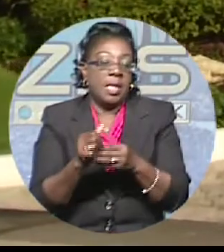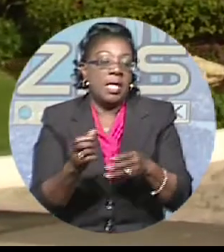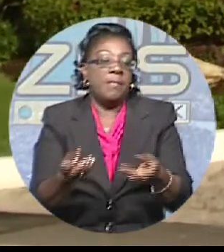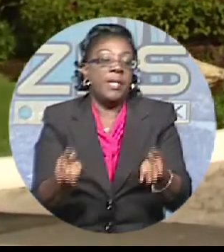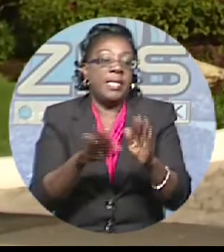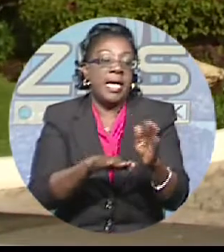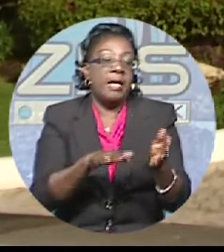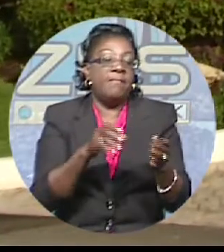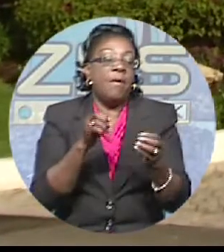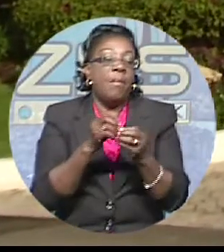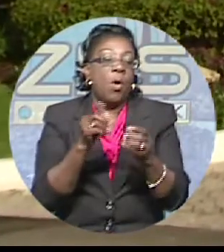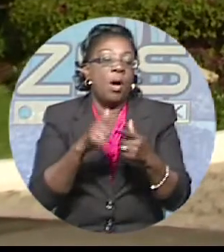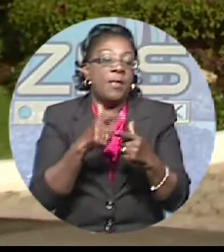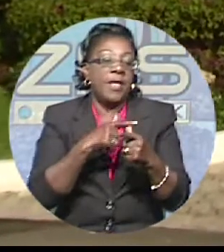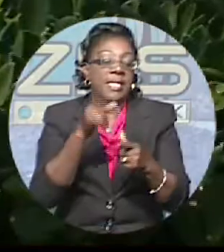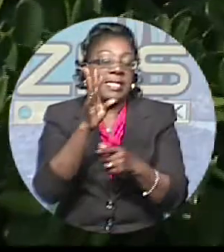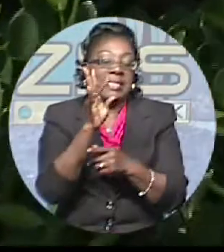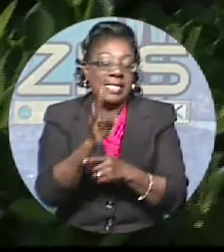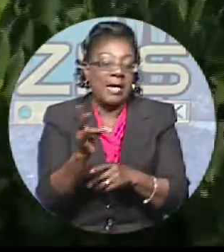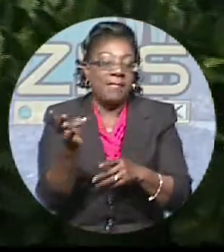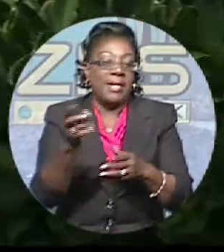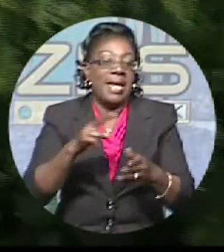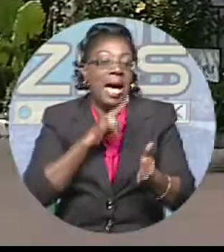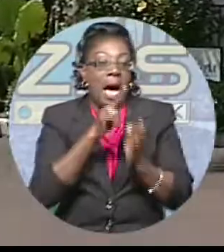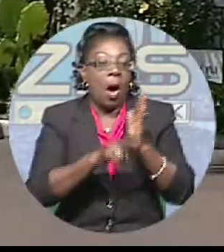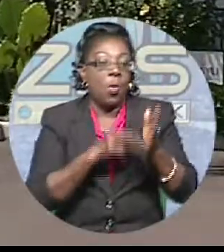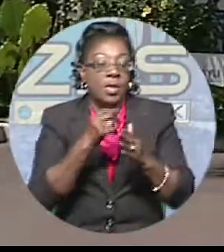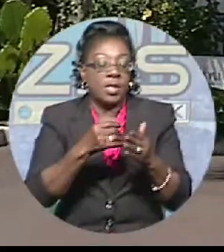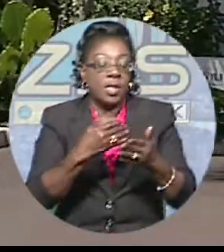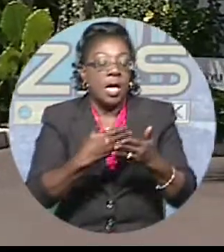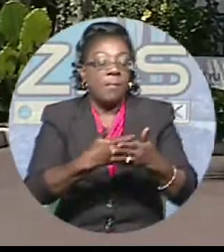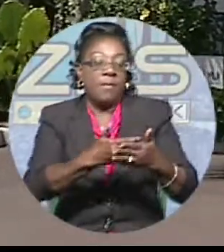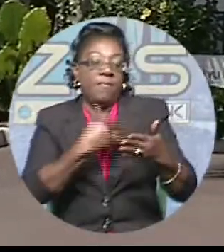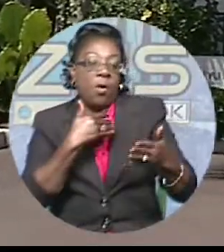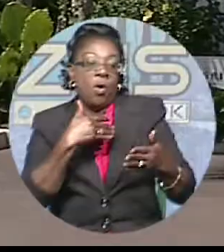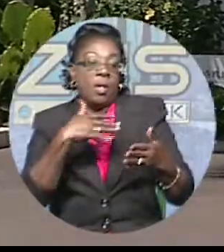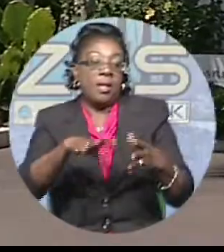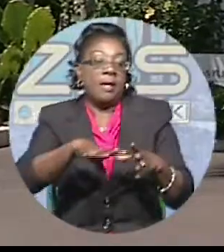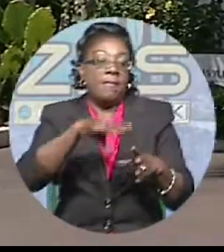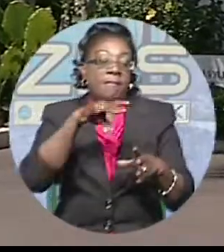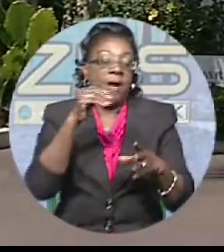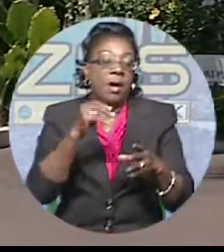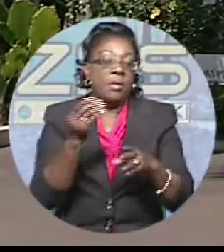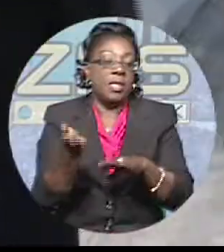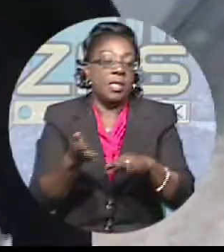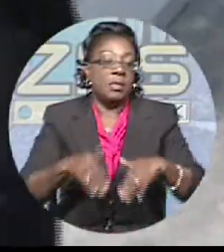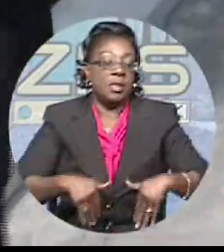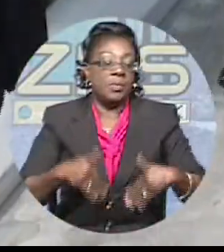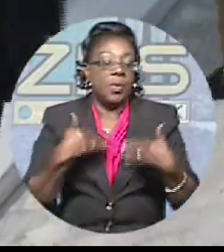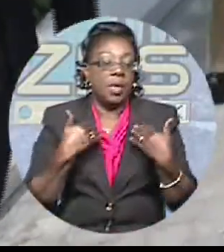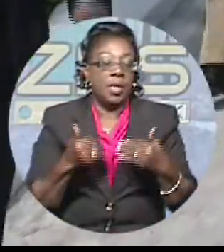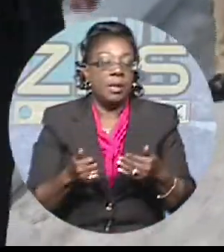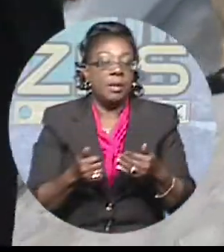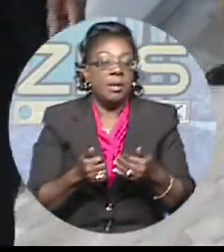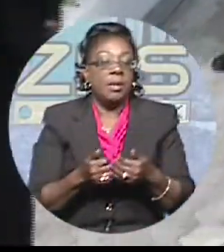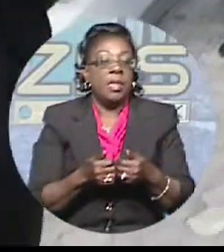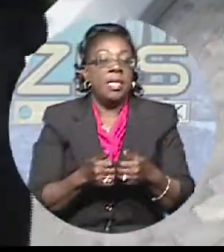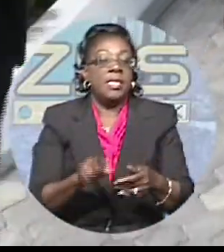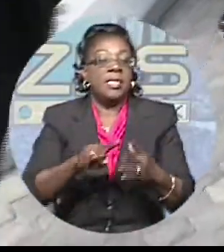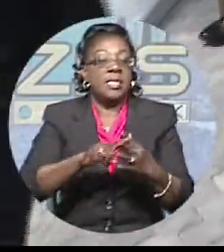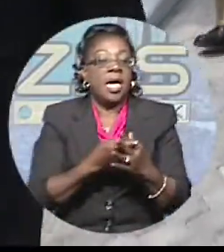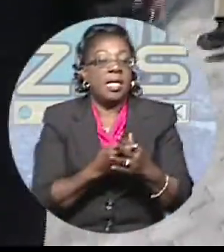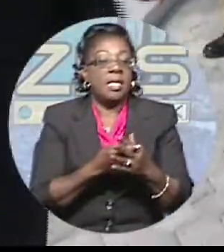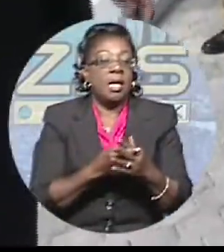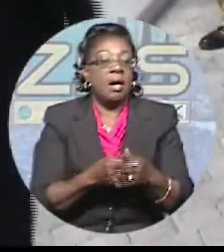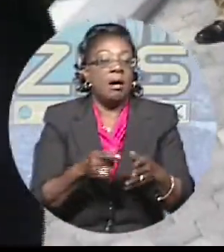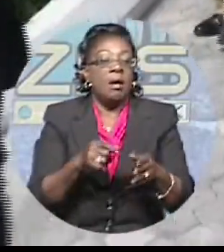more than 7 hours. With four practices in Australia and Nassau, the Vasili empire grew when he started an orthopedic brand